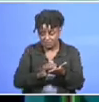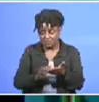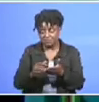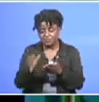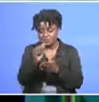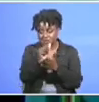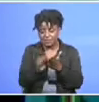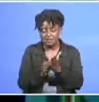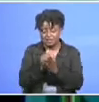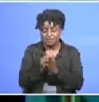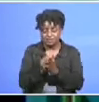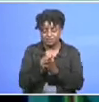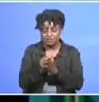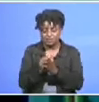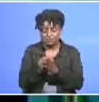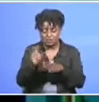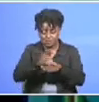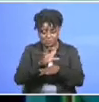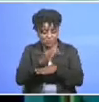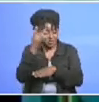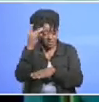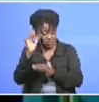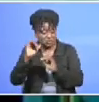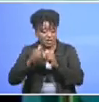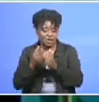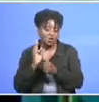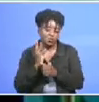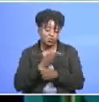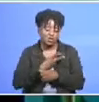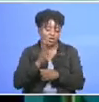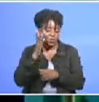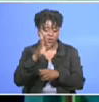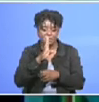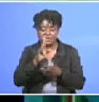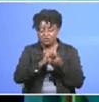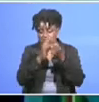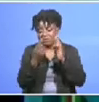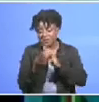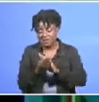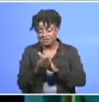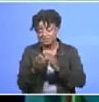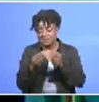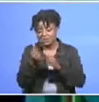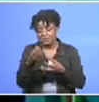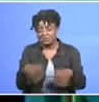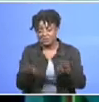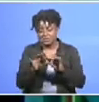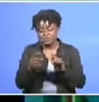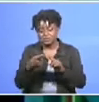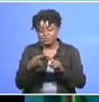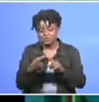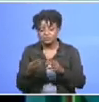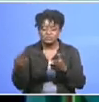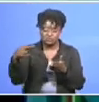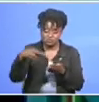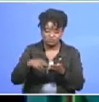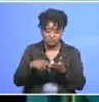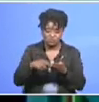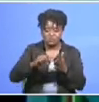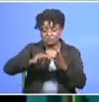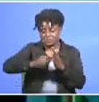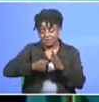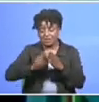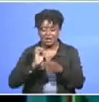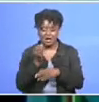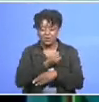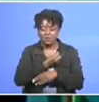be replaced. But most importantly is the opportunity, as I said last night, for us to rekindle our relationships and make sure